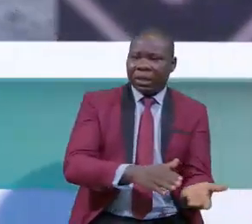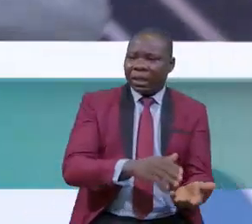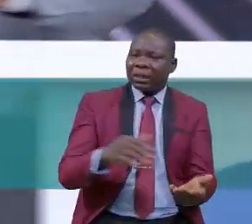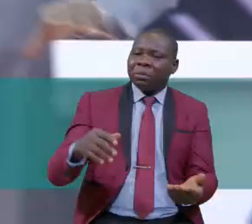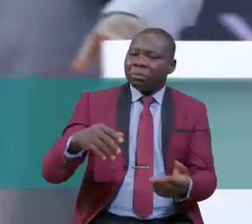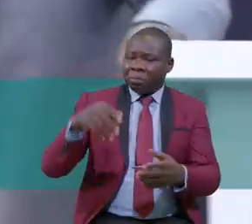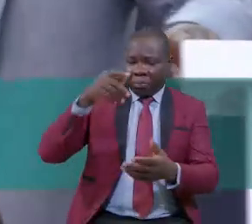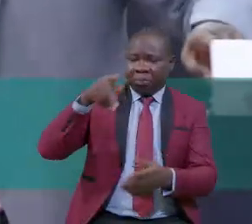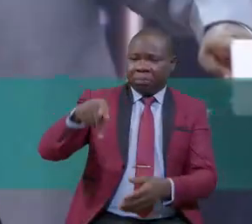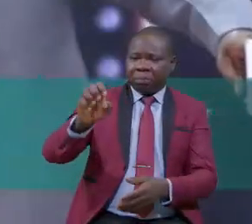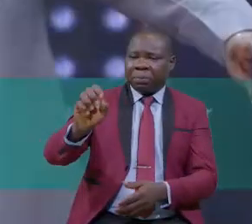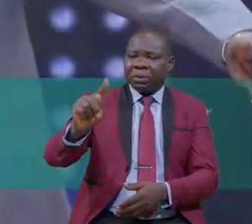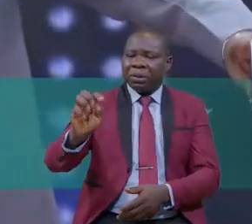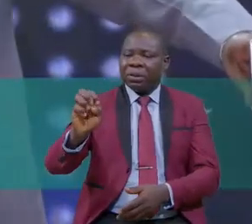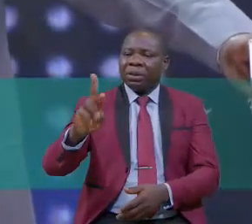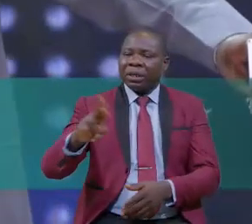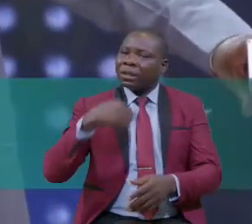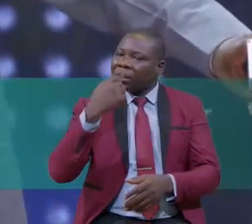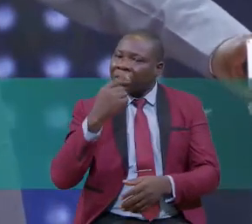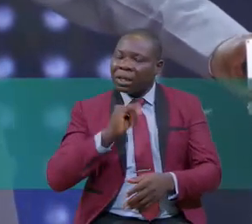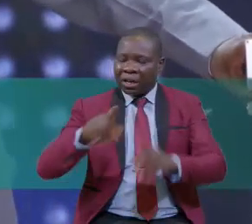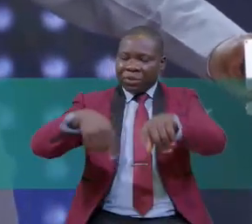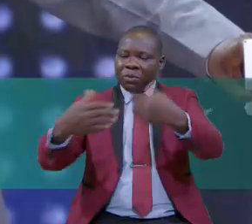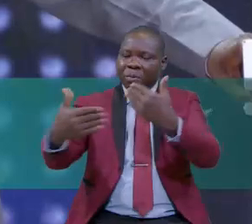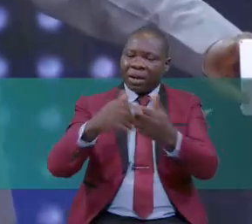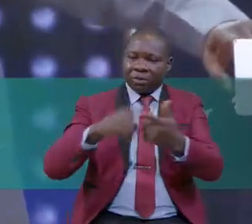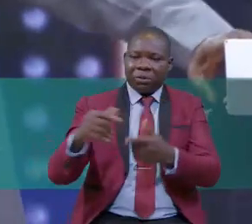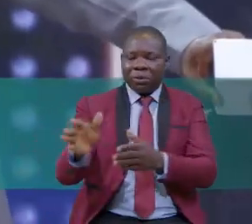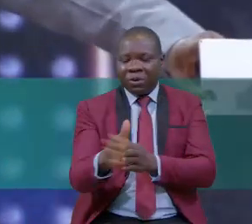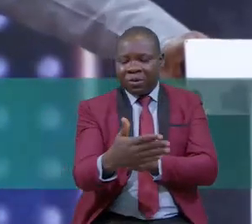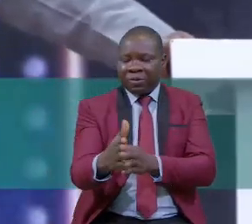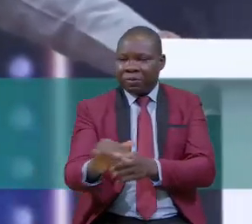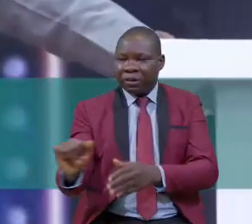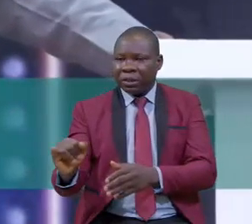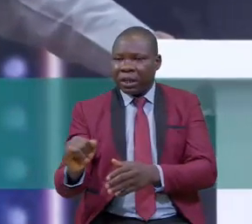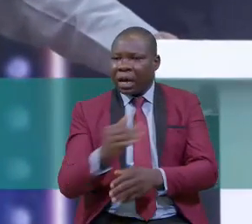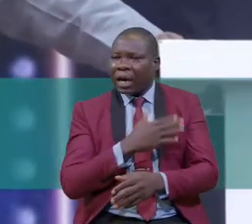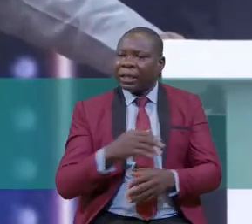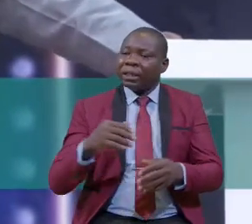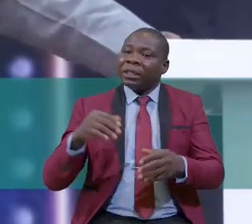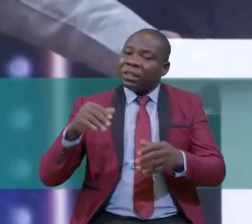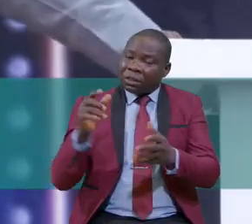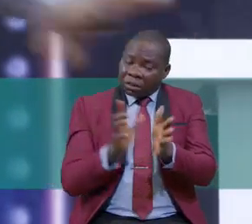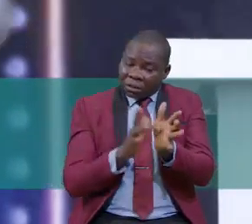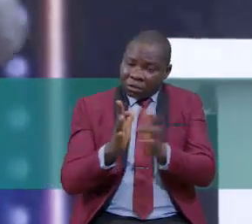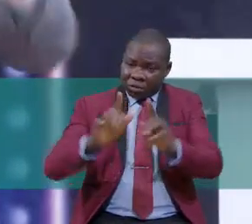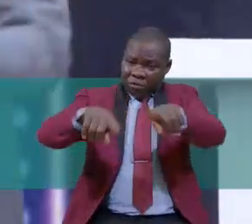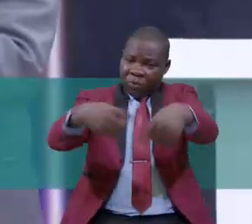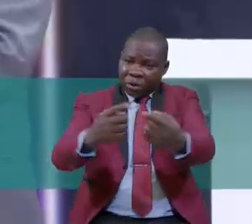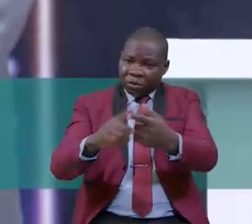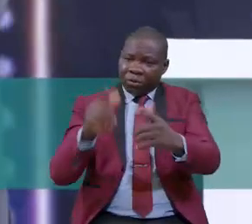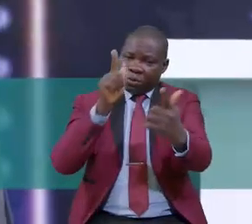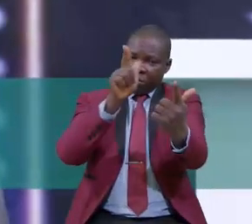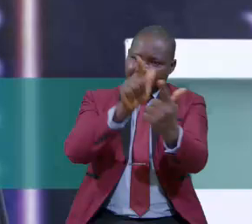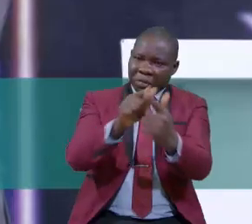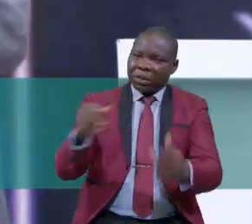to them still there. When we become Christ-like, that's what we do. We don't give up on people. We don't give